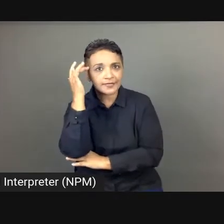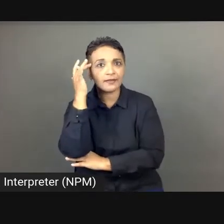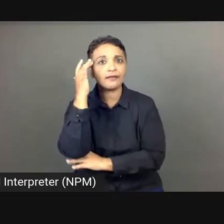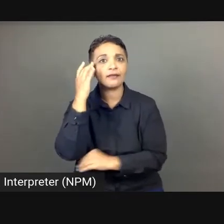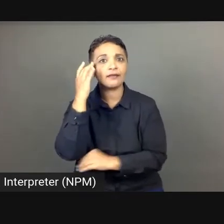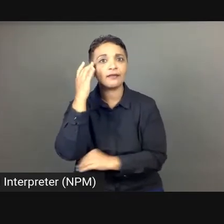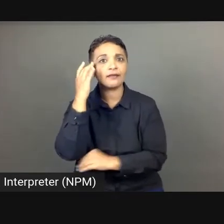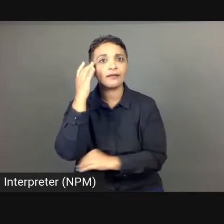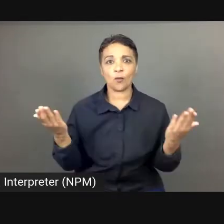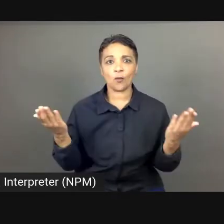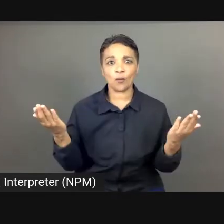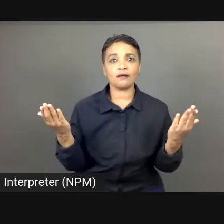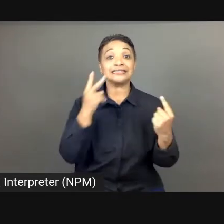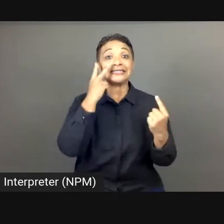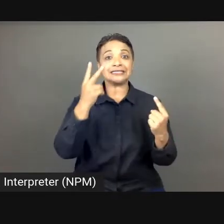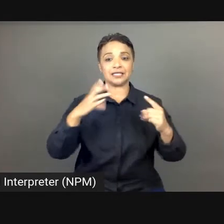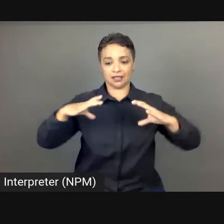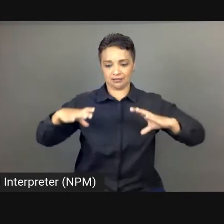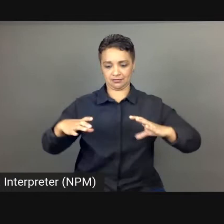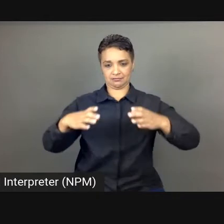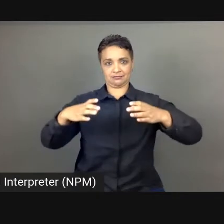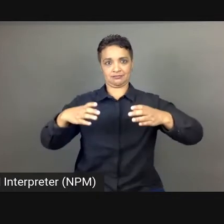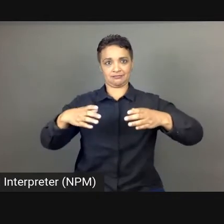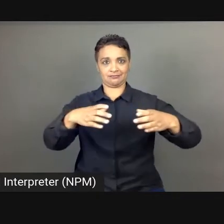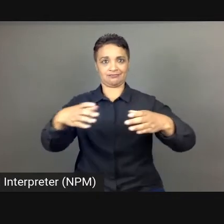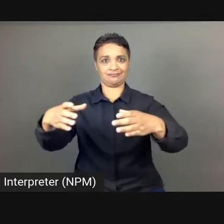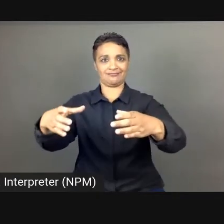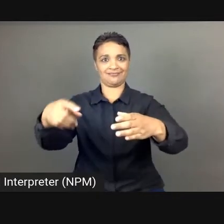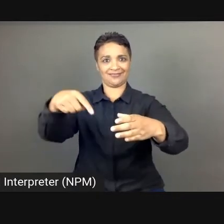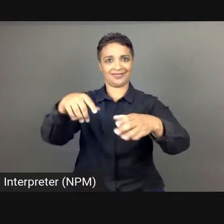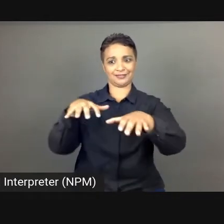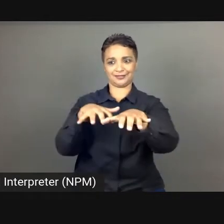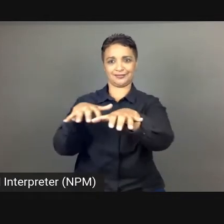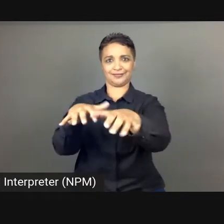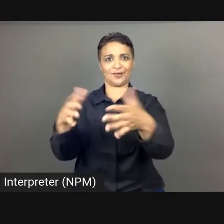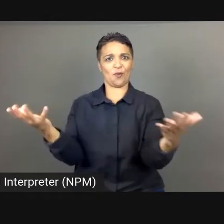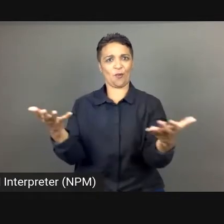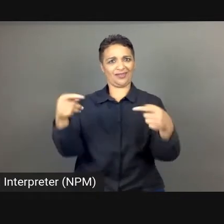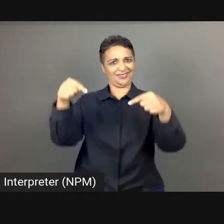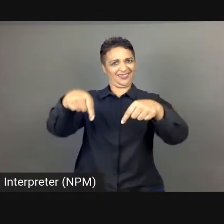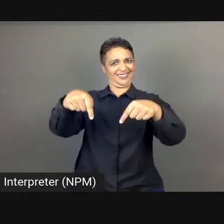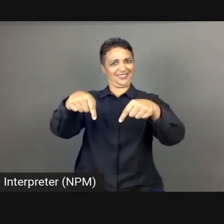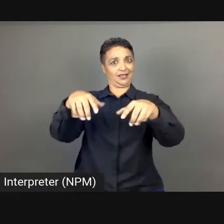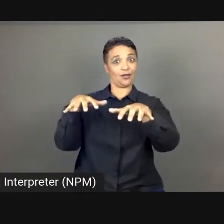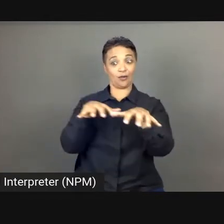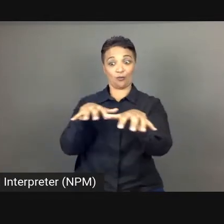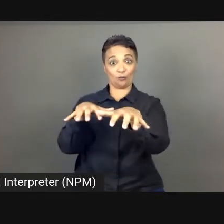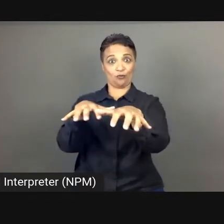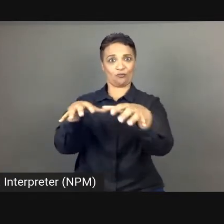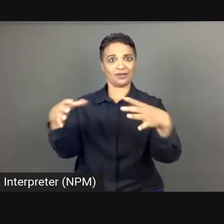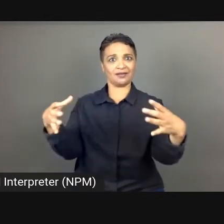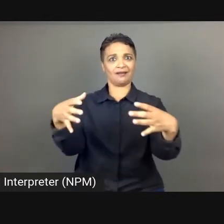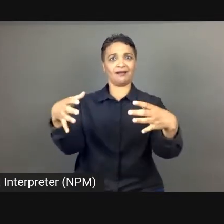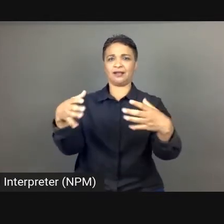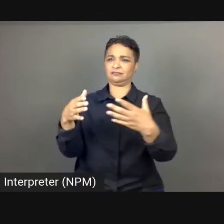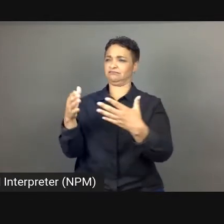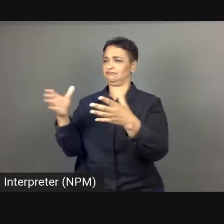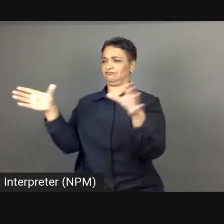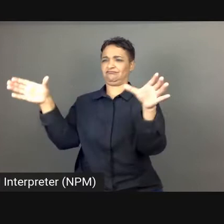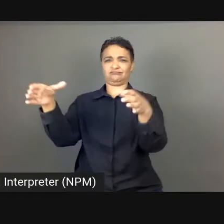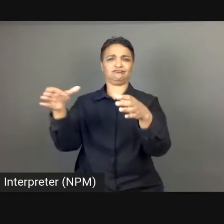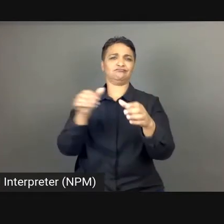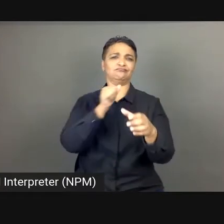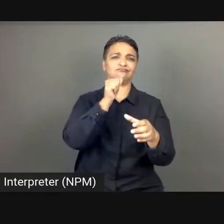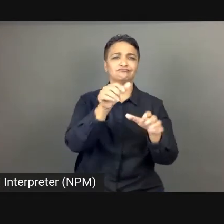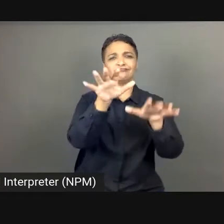what do we refer to as a movement? And I wanted to clear that a movement can be any group of people that is